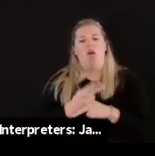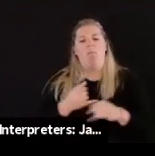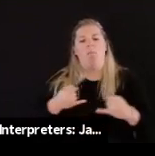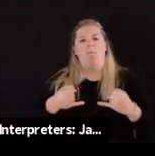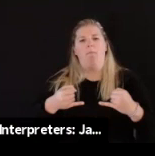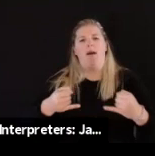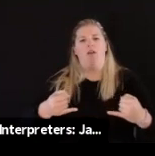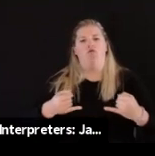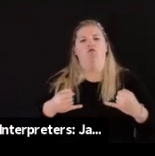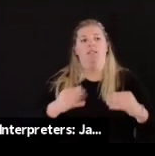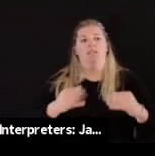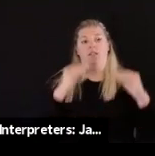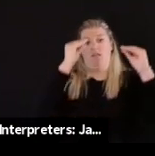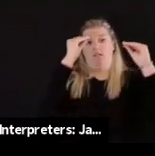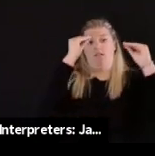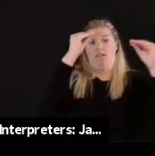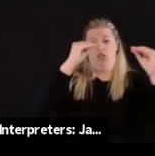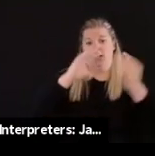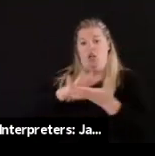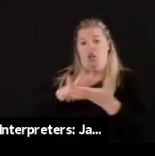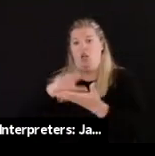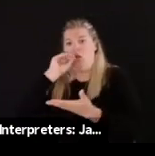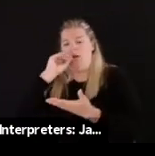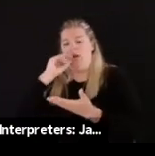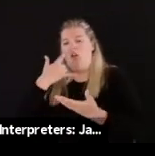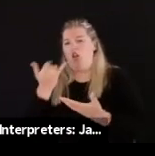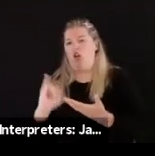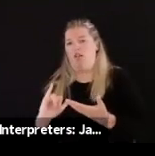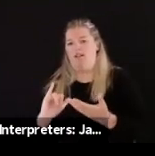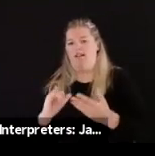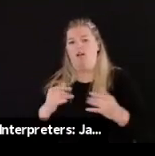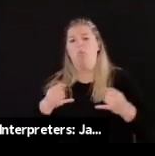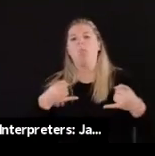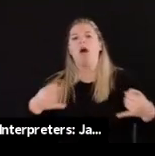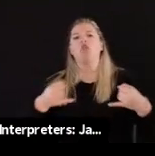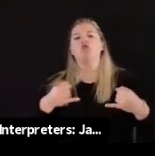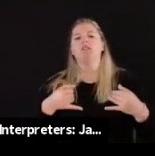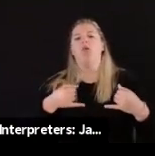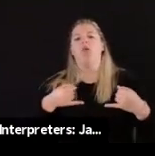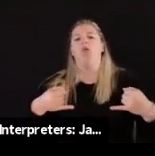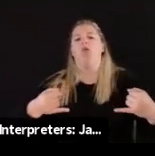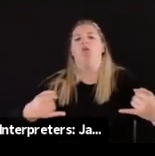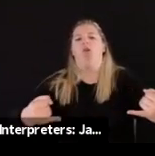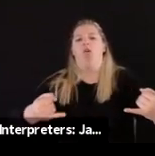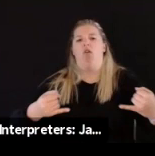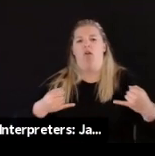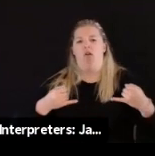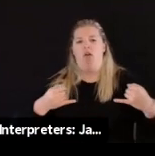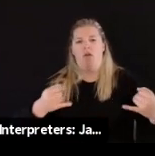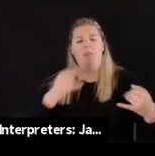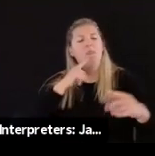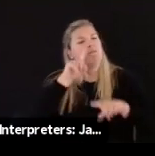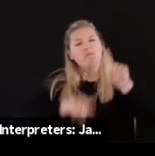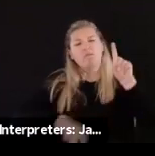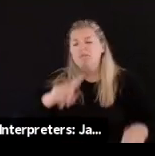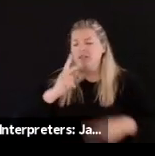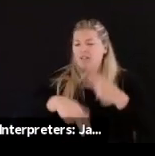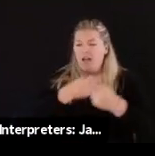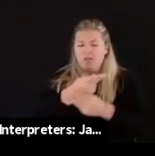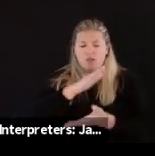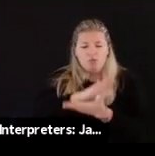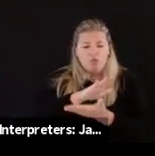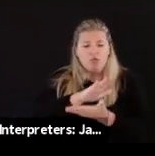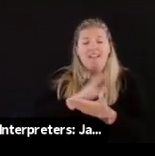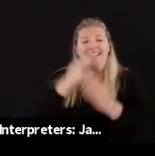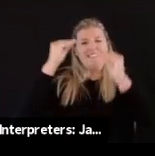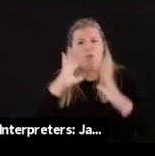with amazing results for kids. They're doing that in all kinds of schools, and there are countless models for teachers who want to get better